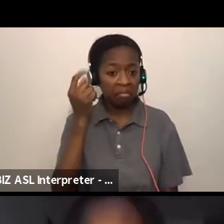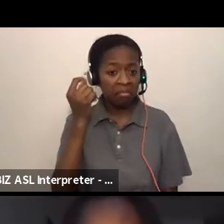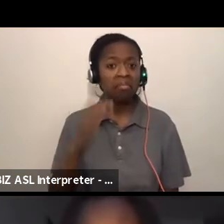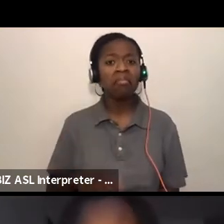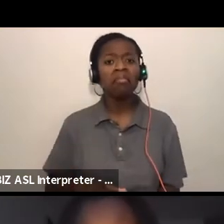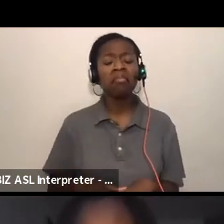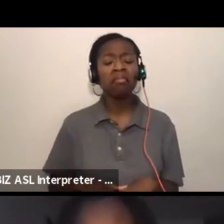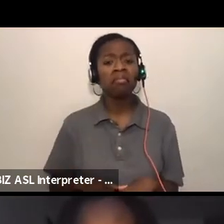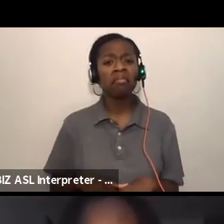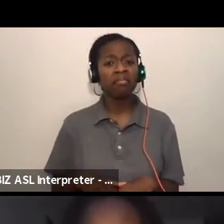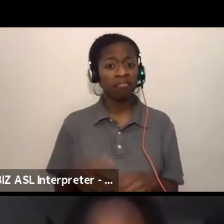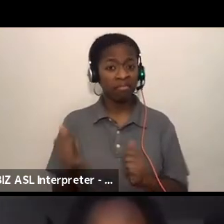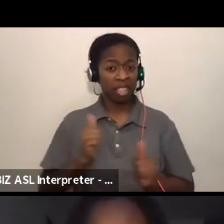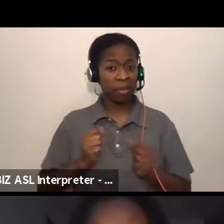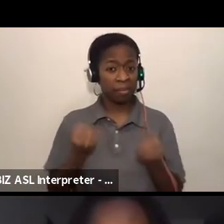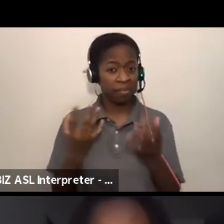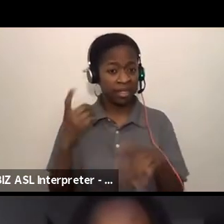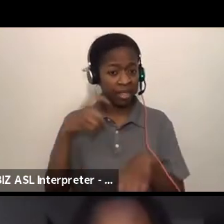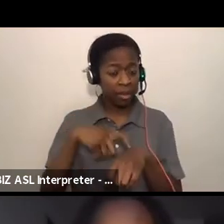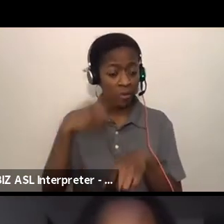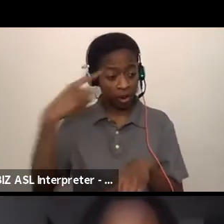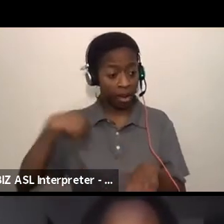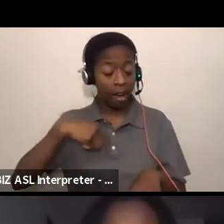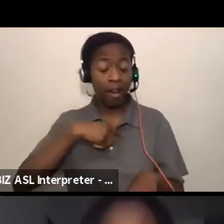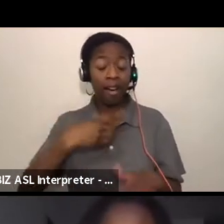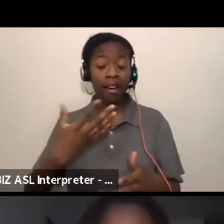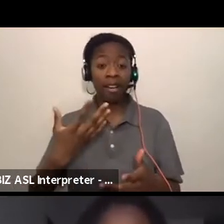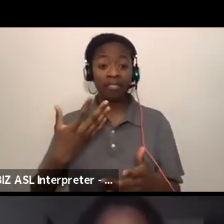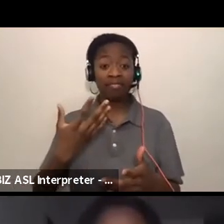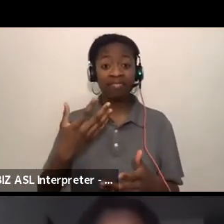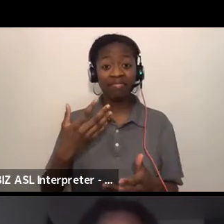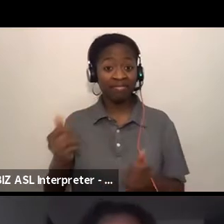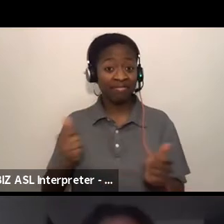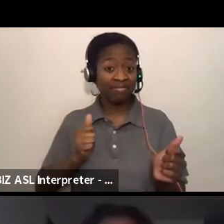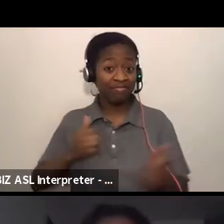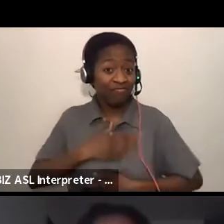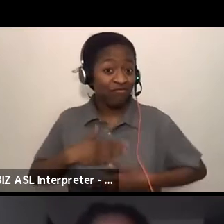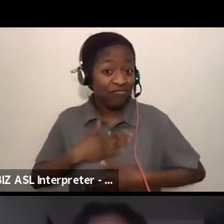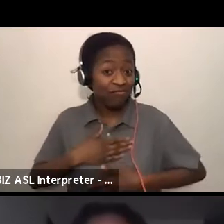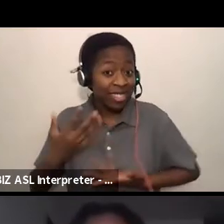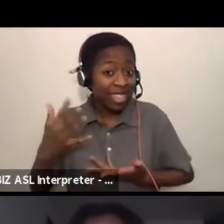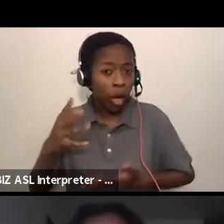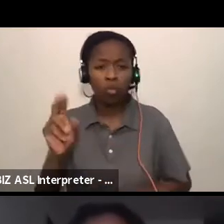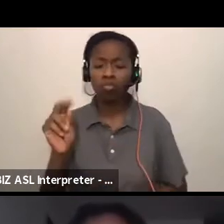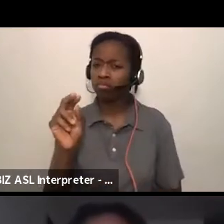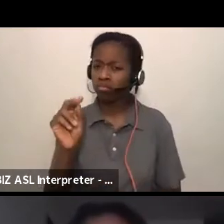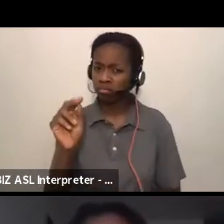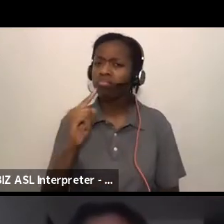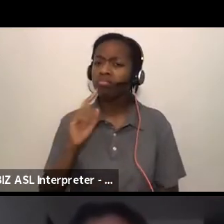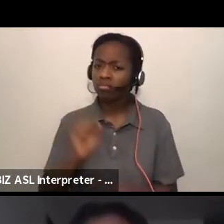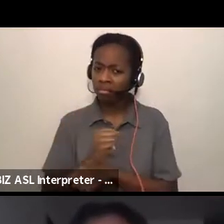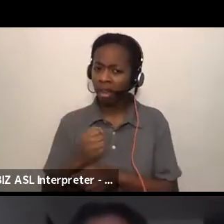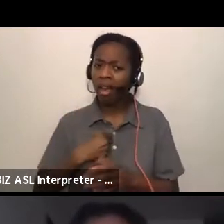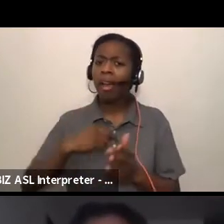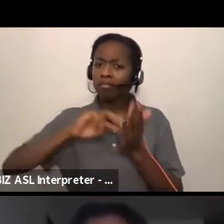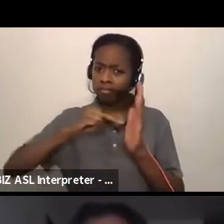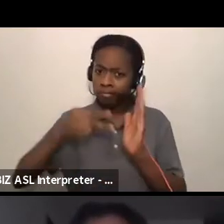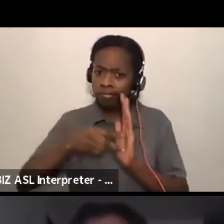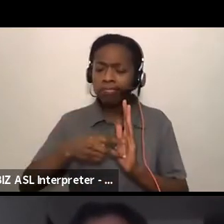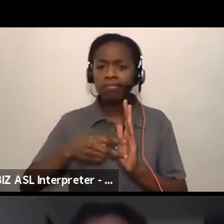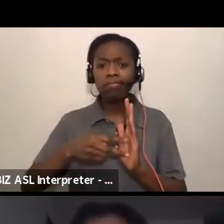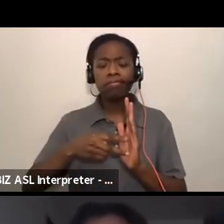theater a lot of times for us is not entertainment only. Like, it has a real purpose